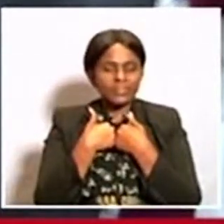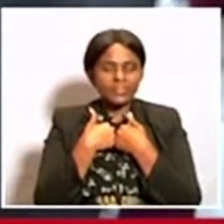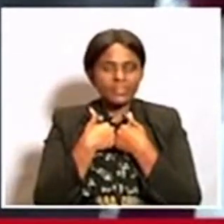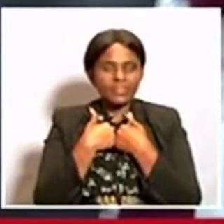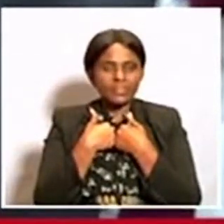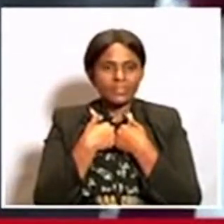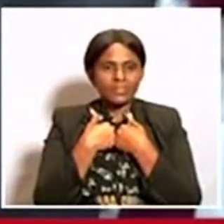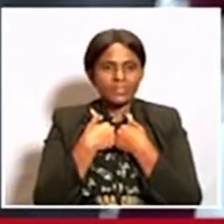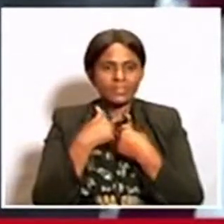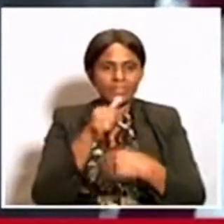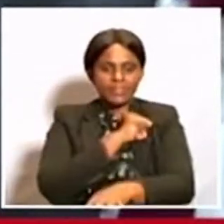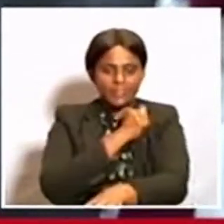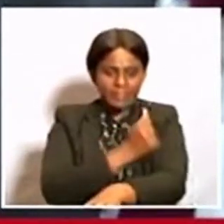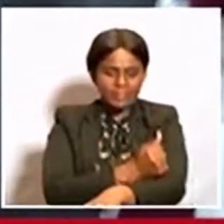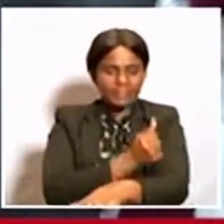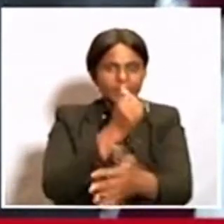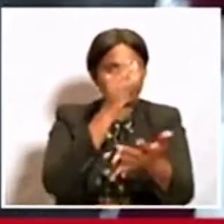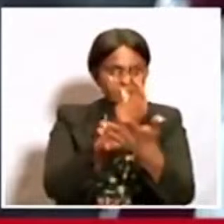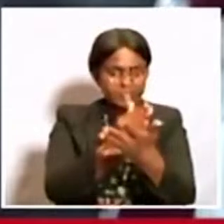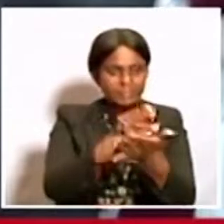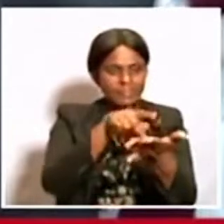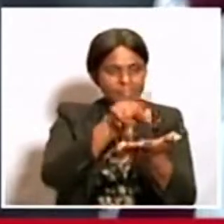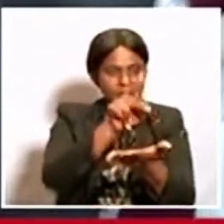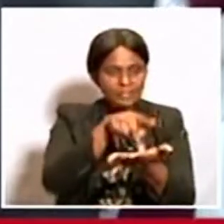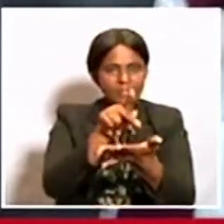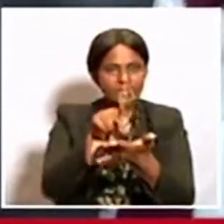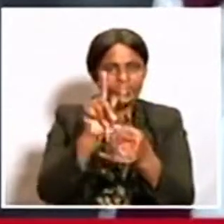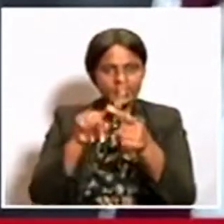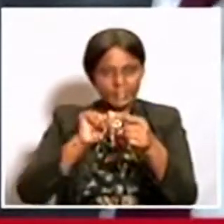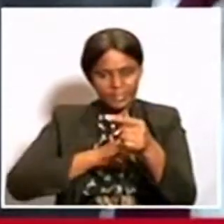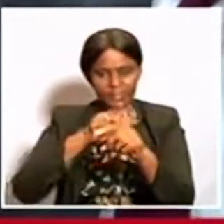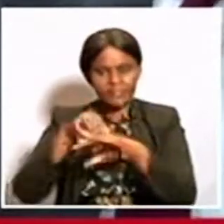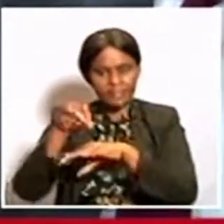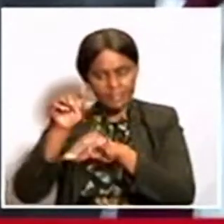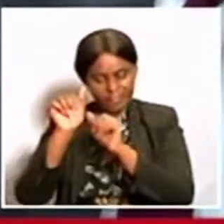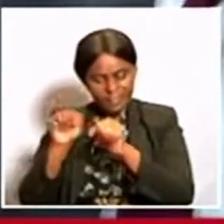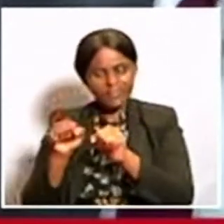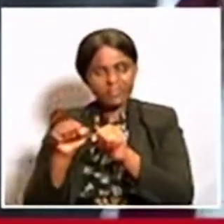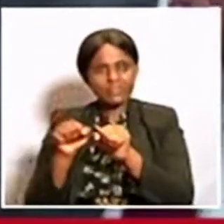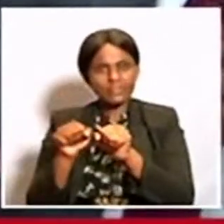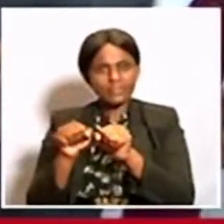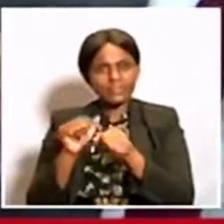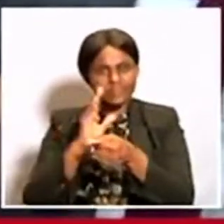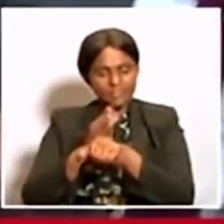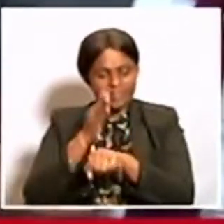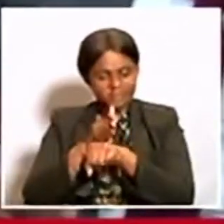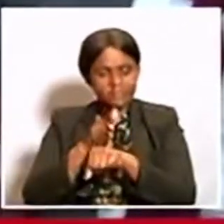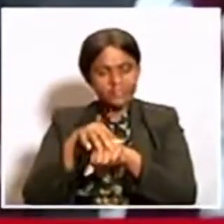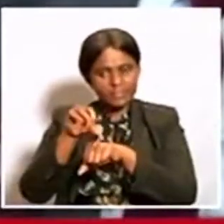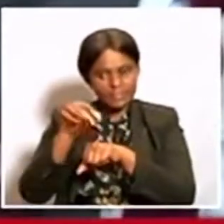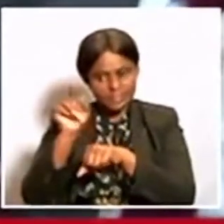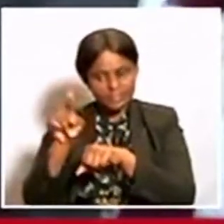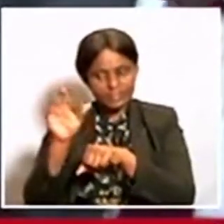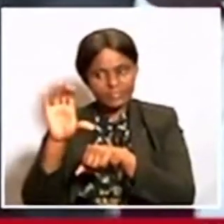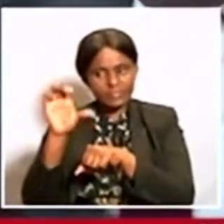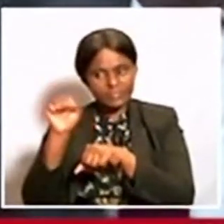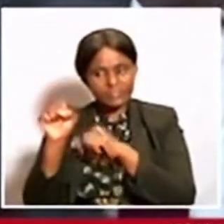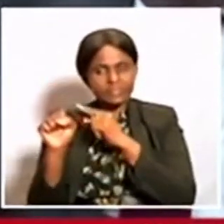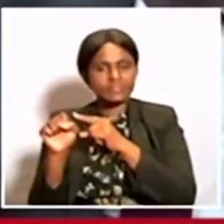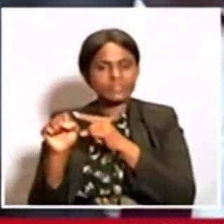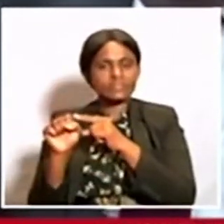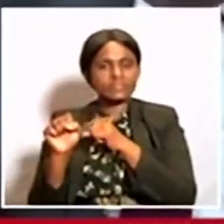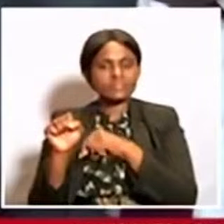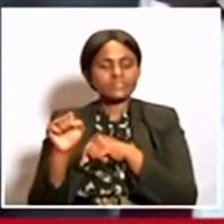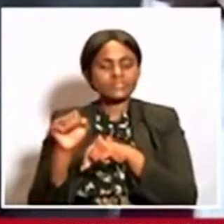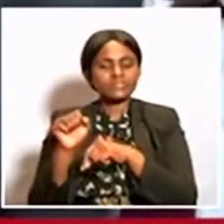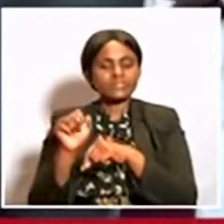of authority to stop a payment, but we can advise, and after advising the Council Secretary, I